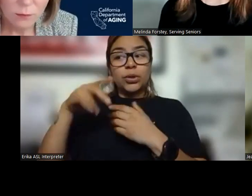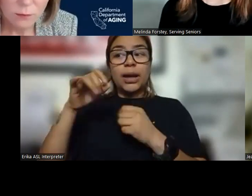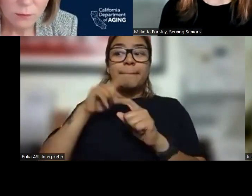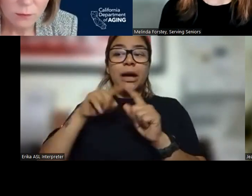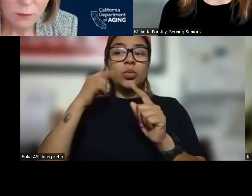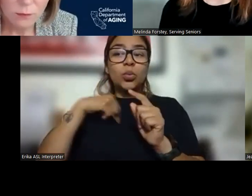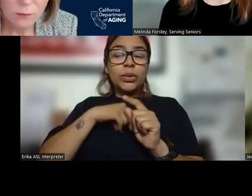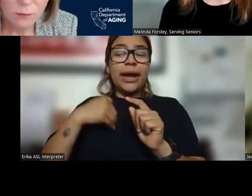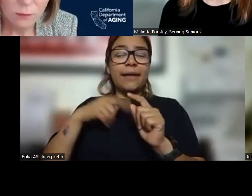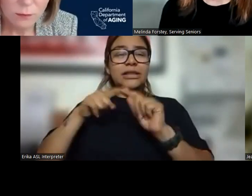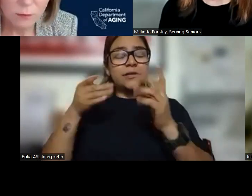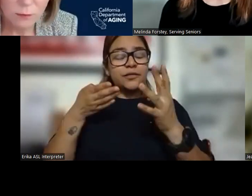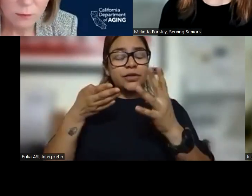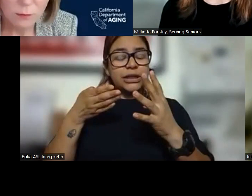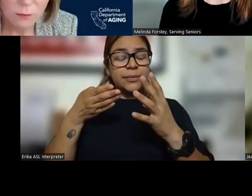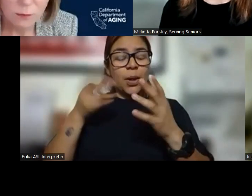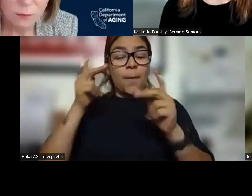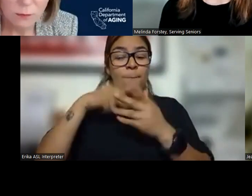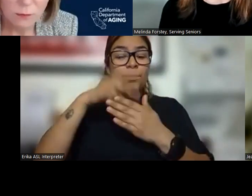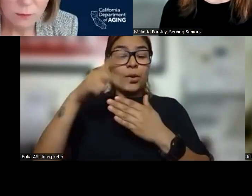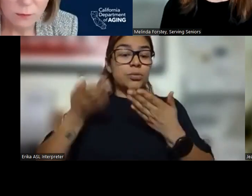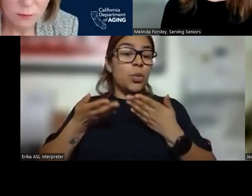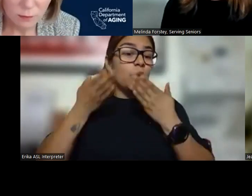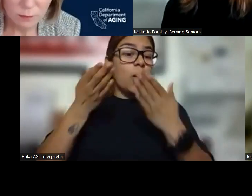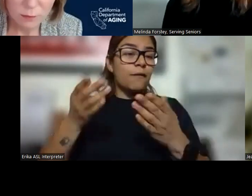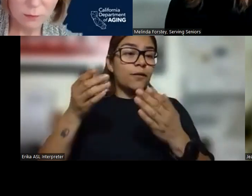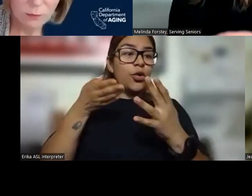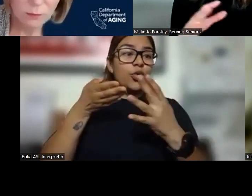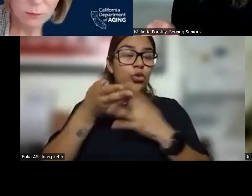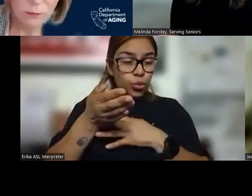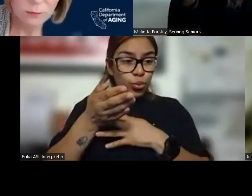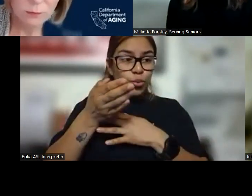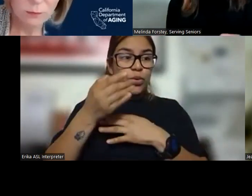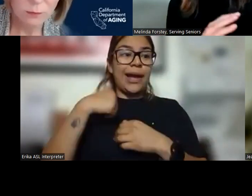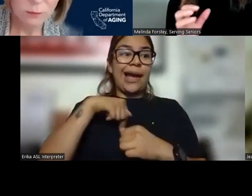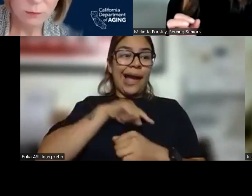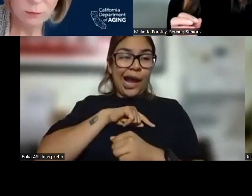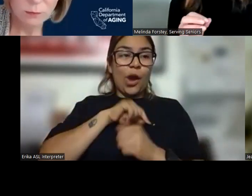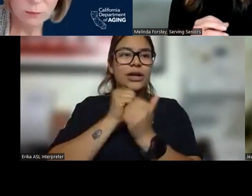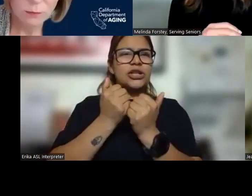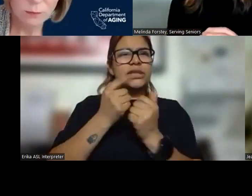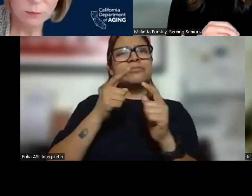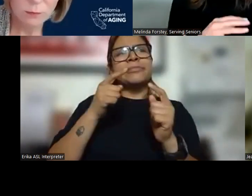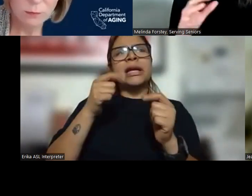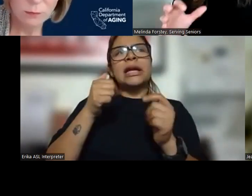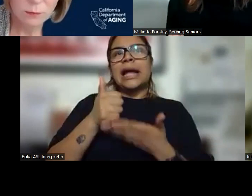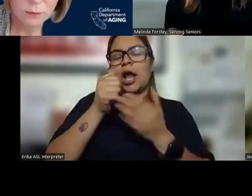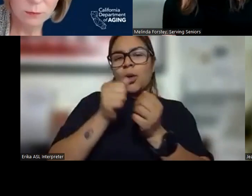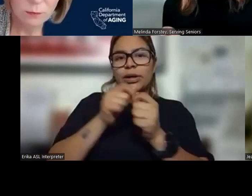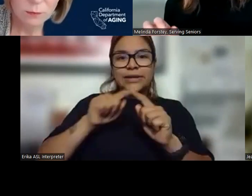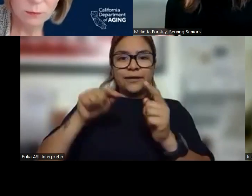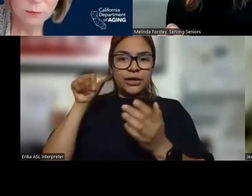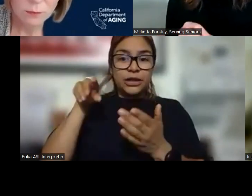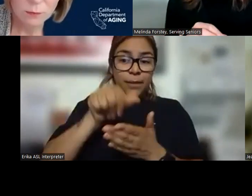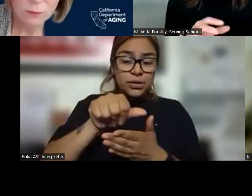available through our housing commission that we've been working with, where they would, again, assist with deposits and also looking